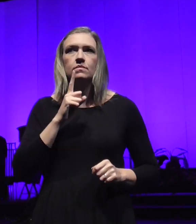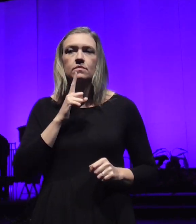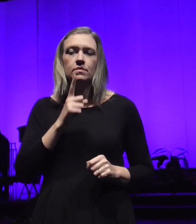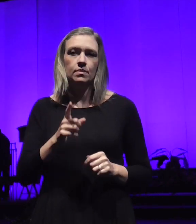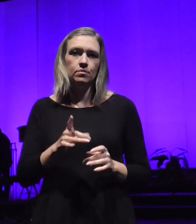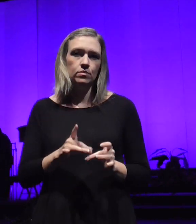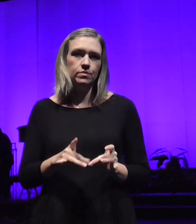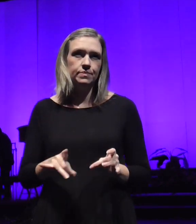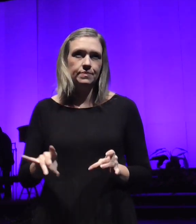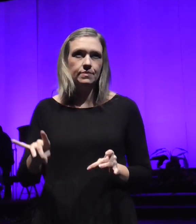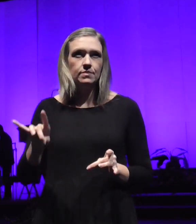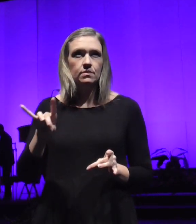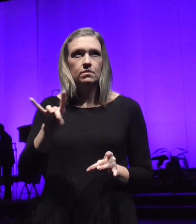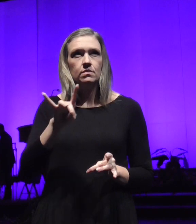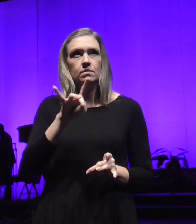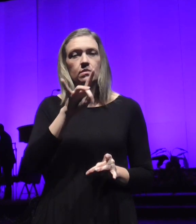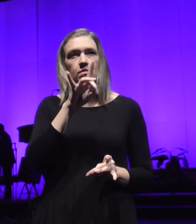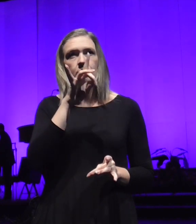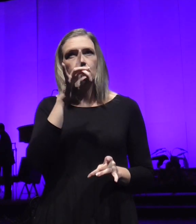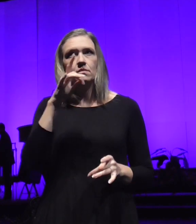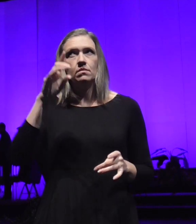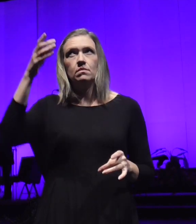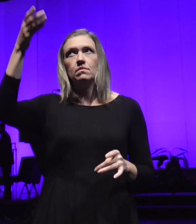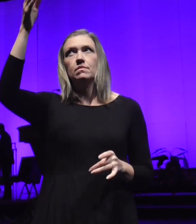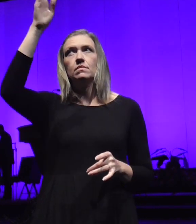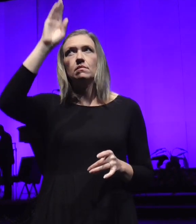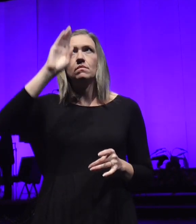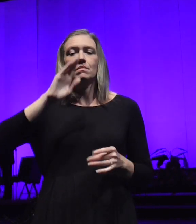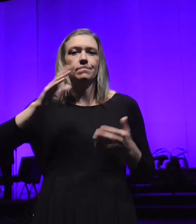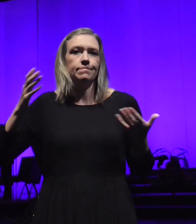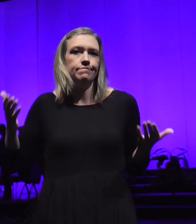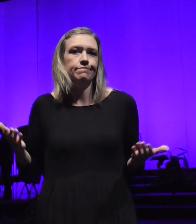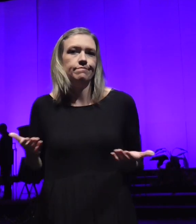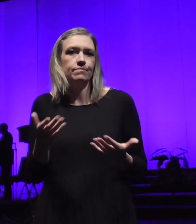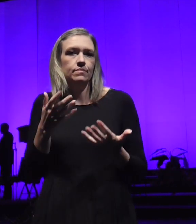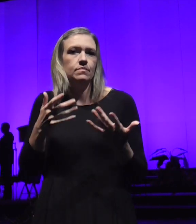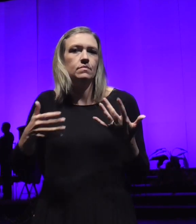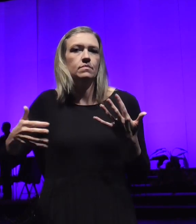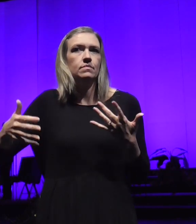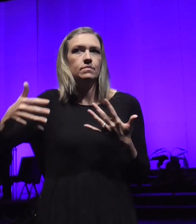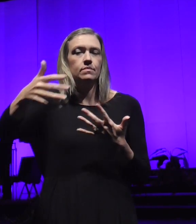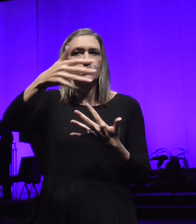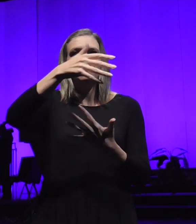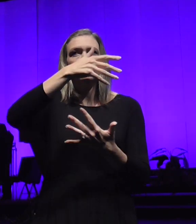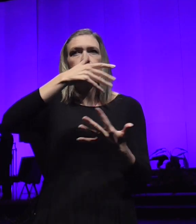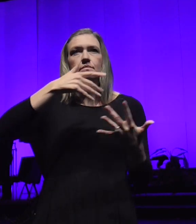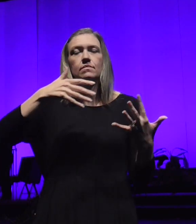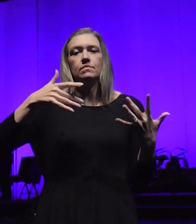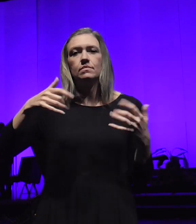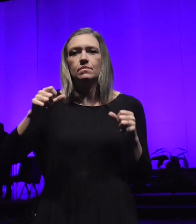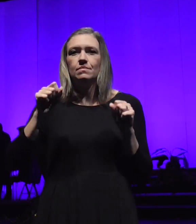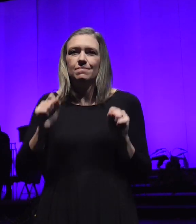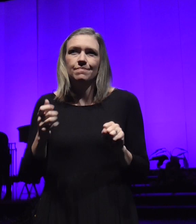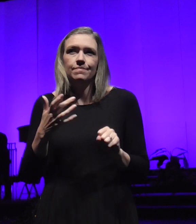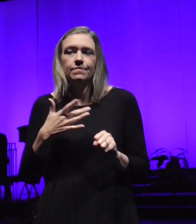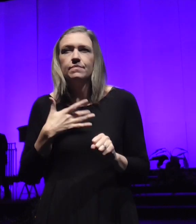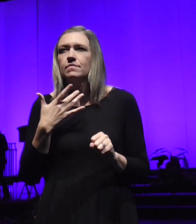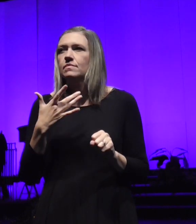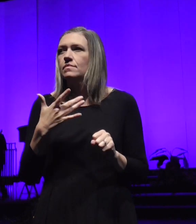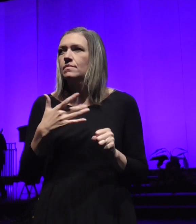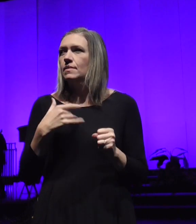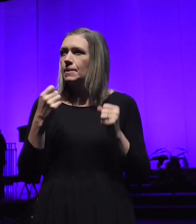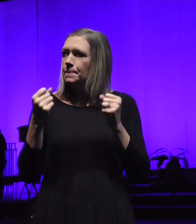Surely the presence of God is in this place. I